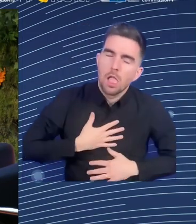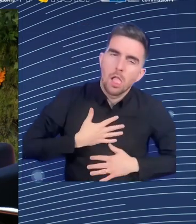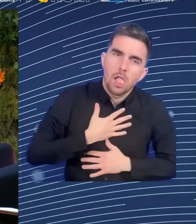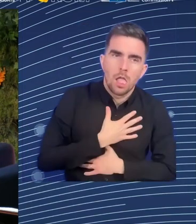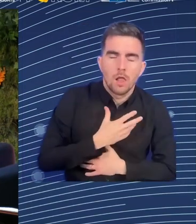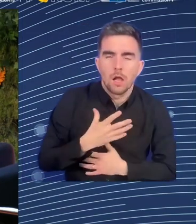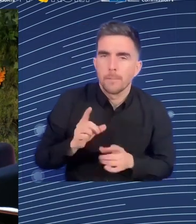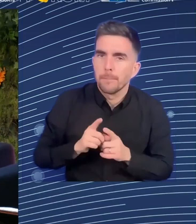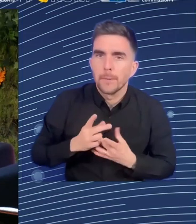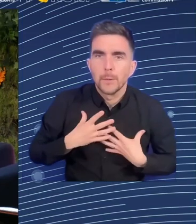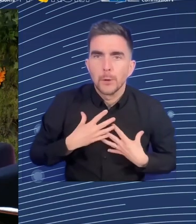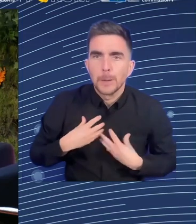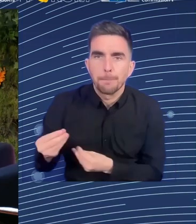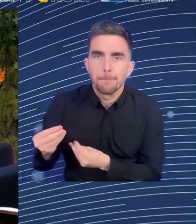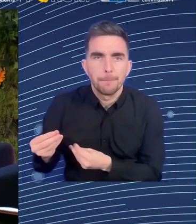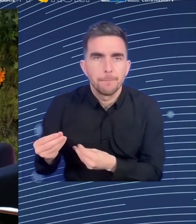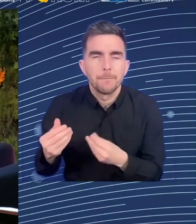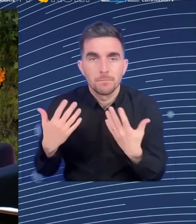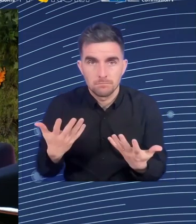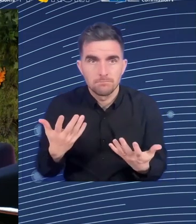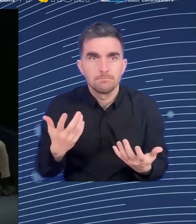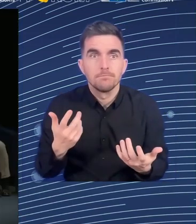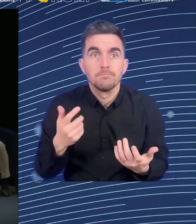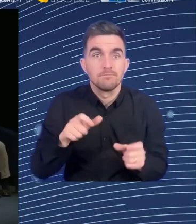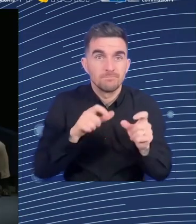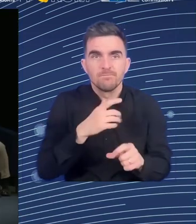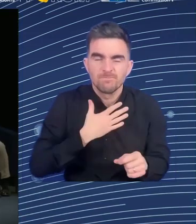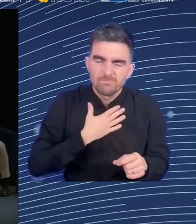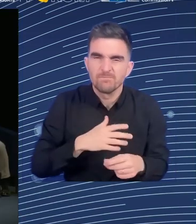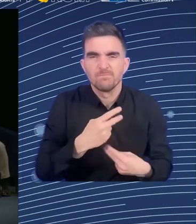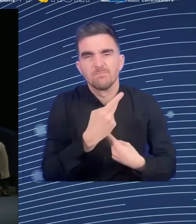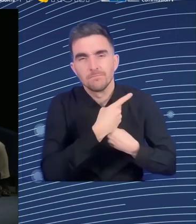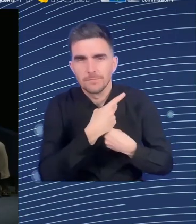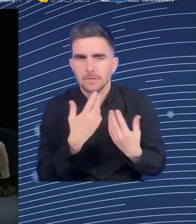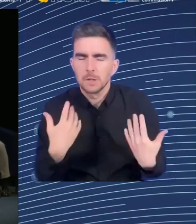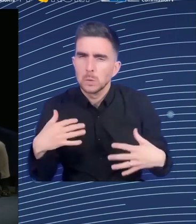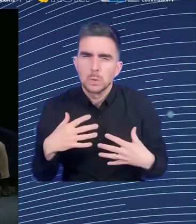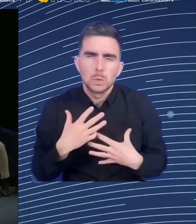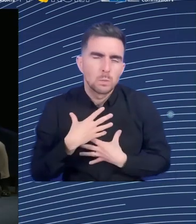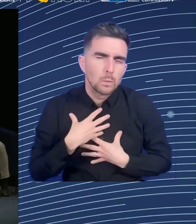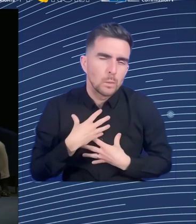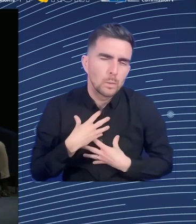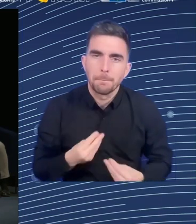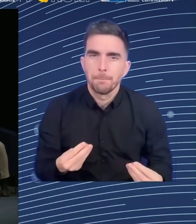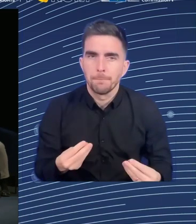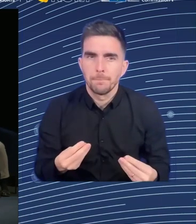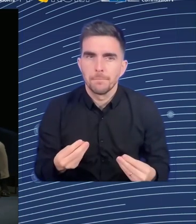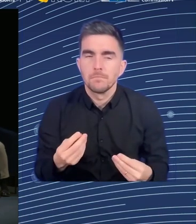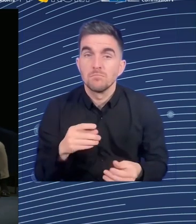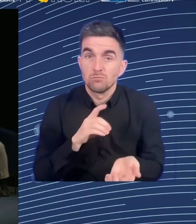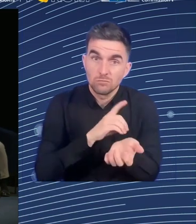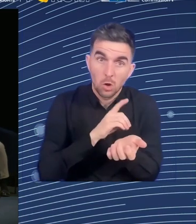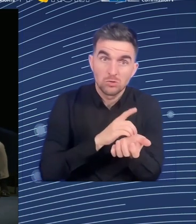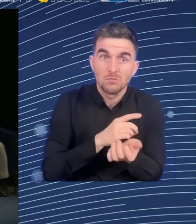that is important to keep in mind. One other element I want to mention, one other dimension of job